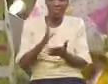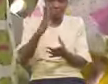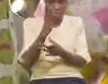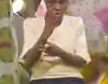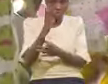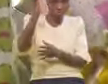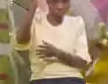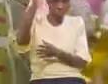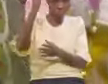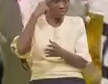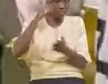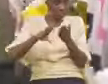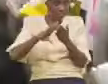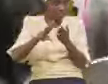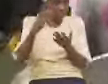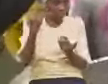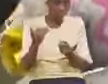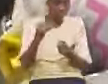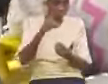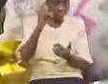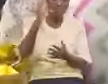Ne kɔ asi dzia.